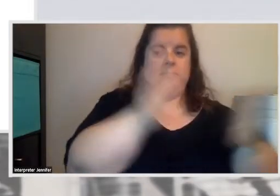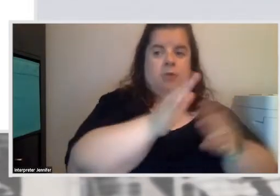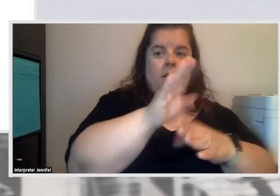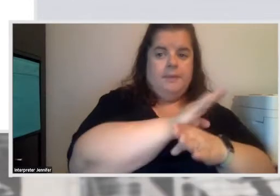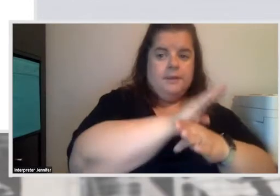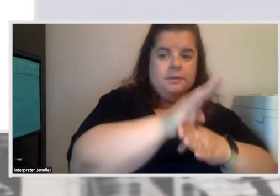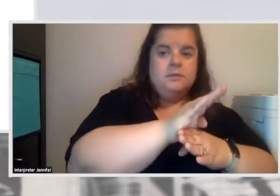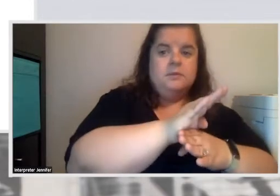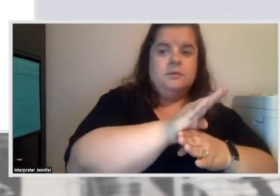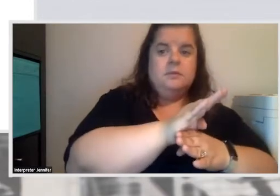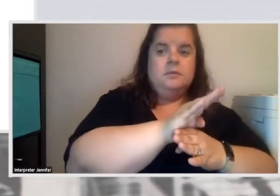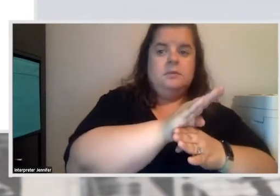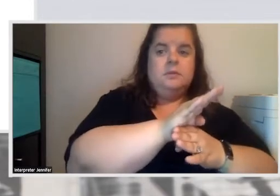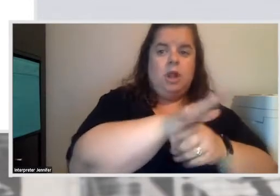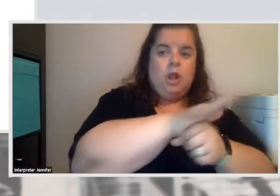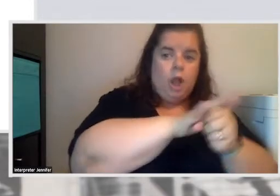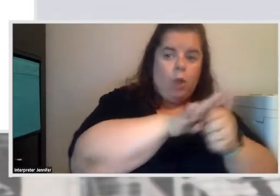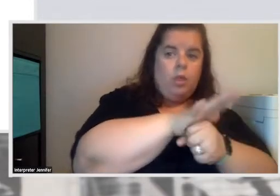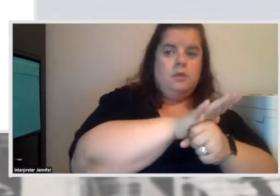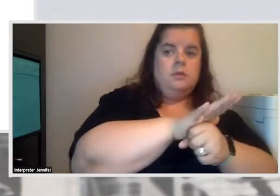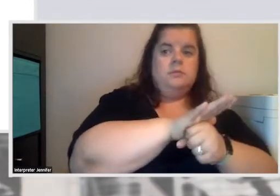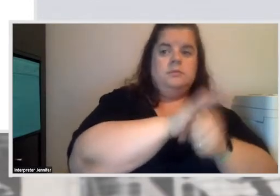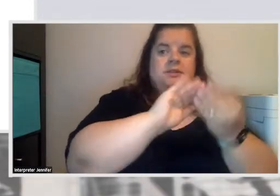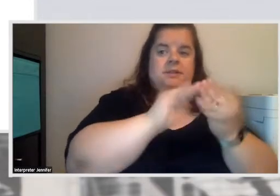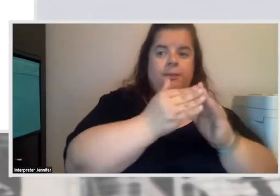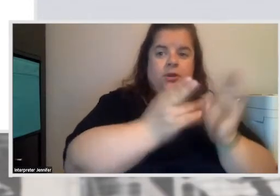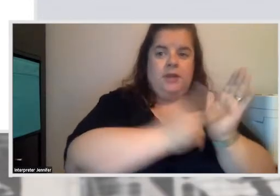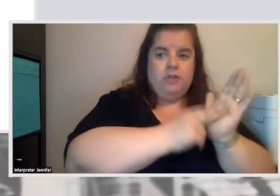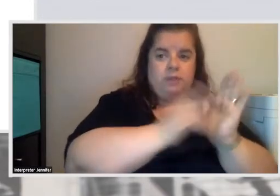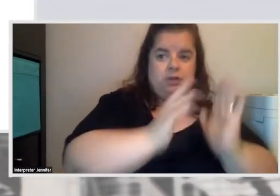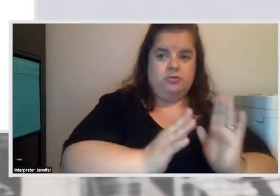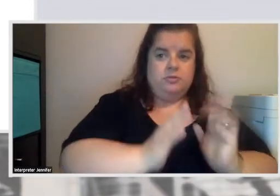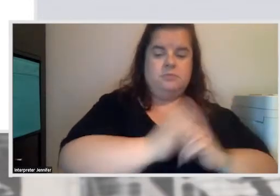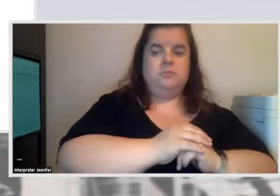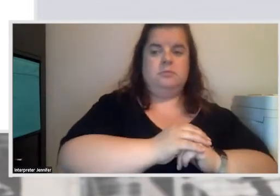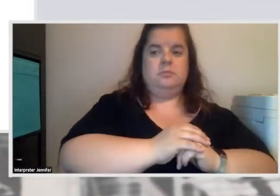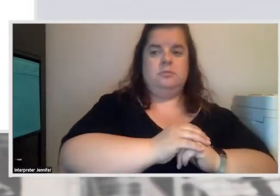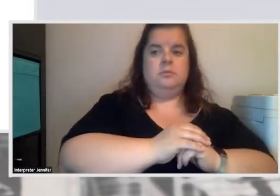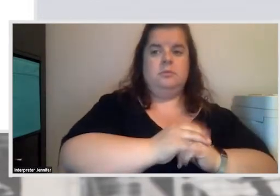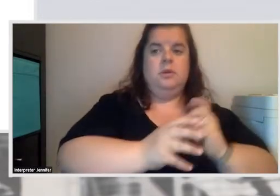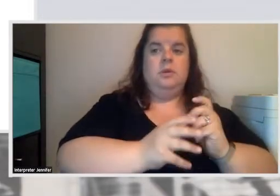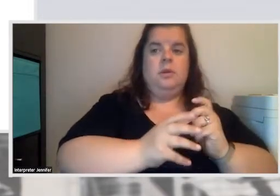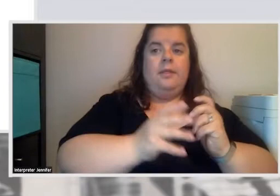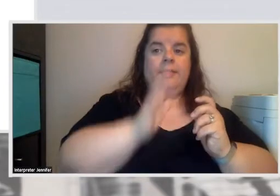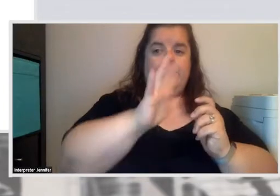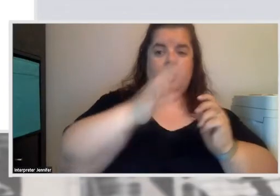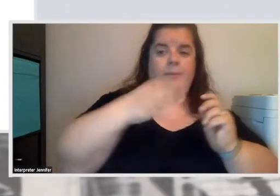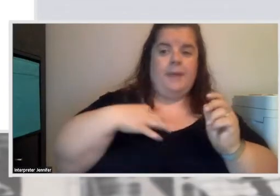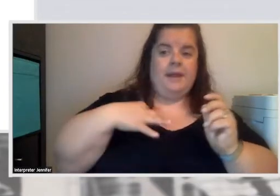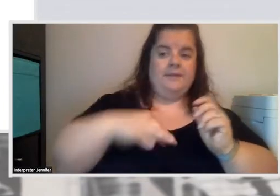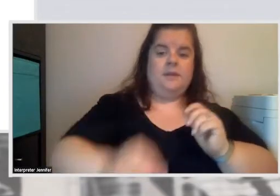and local neighborhood contractors to ensure that they're the ones benefiting from the money spent